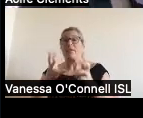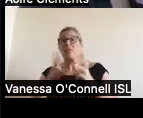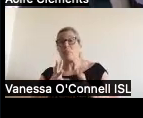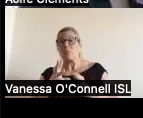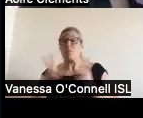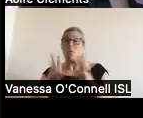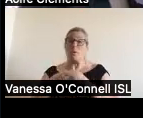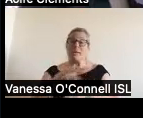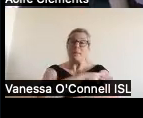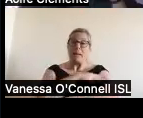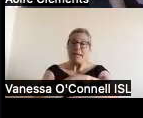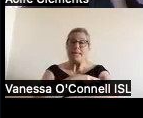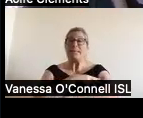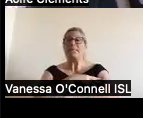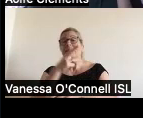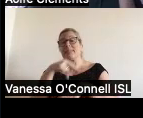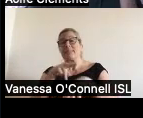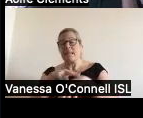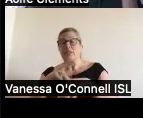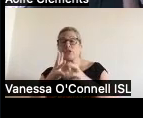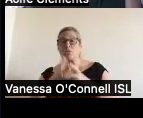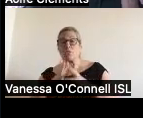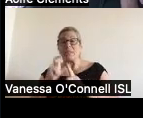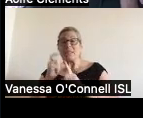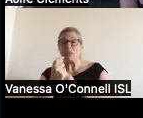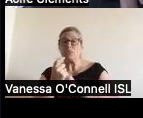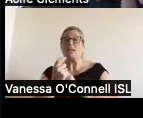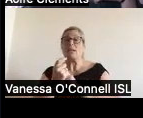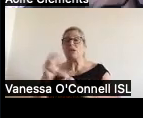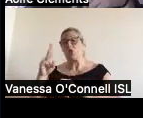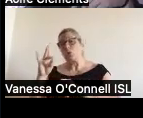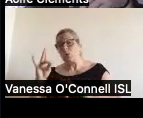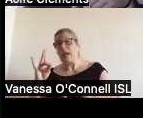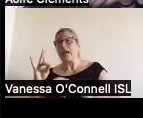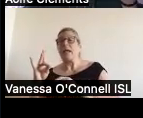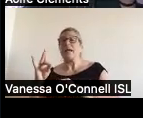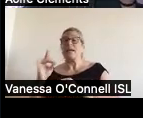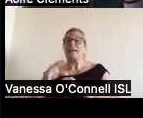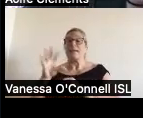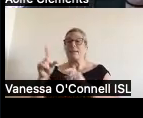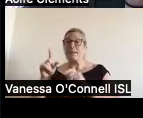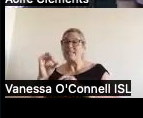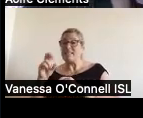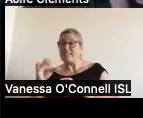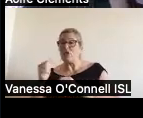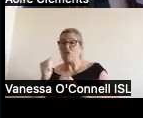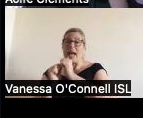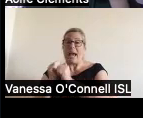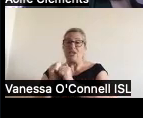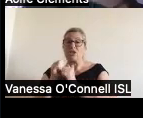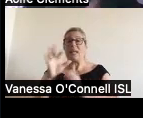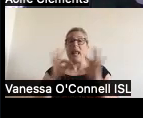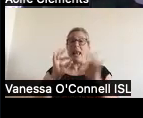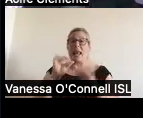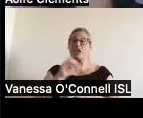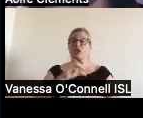National Women's Council, and then some of the UK bodies here, Centenary Action and Elect Her, to tackle these issues that we can't